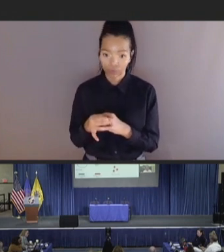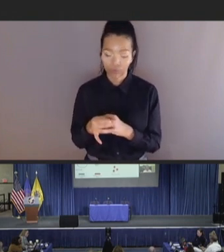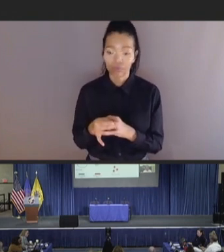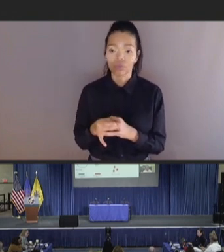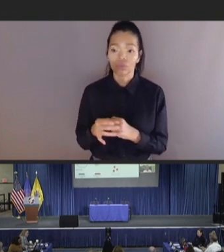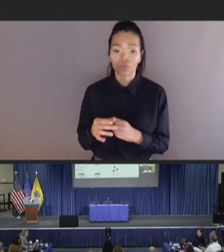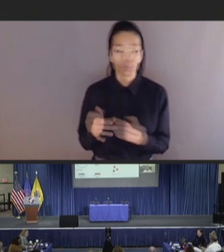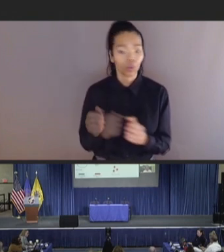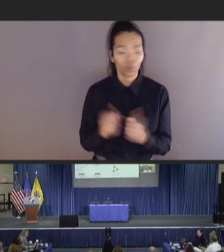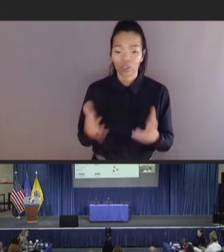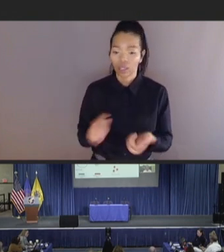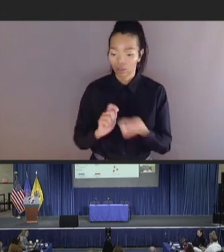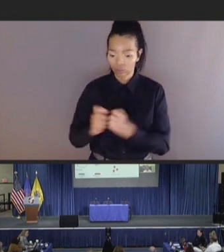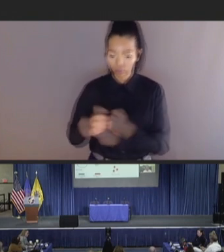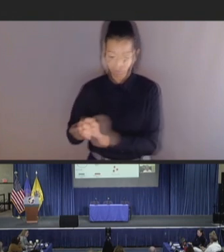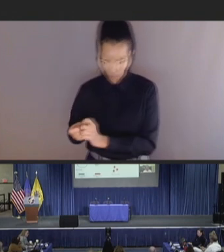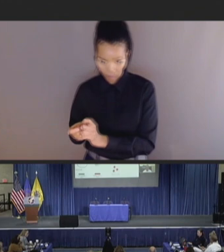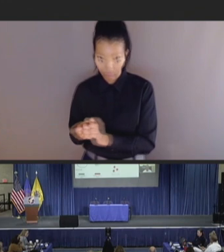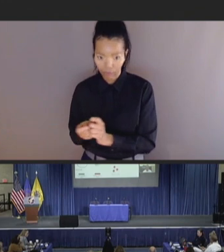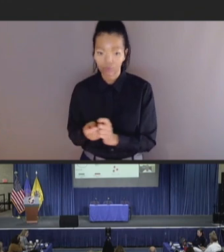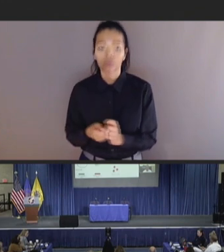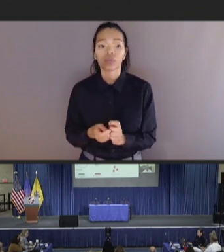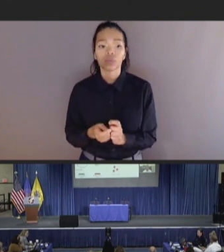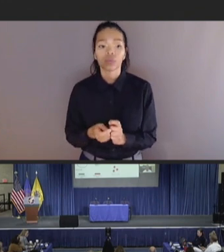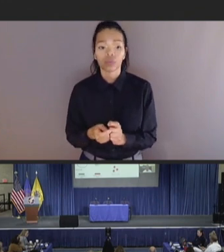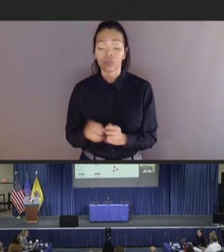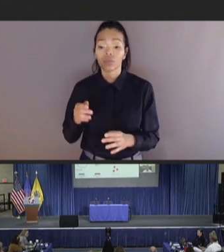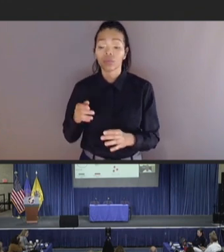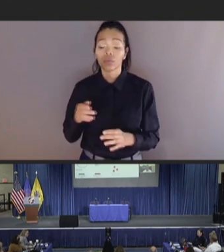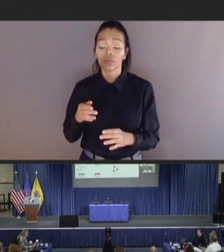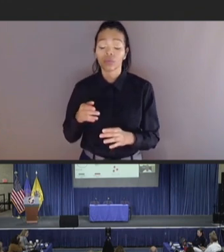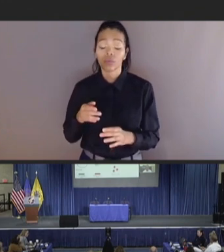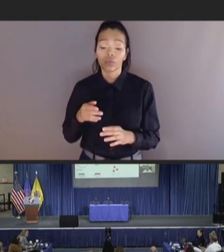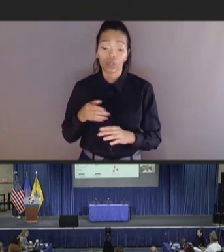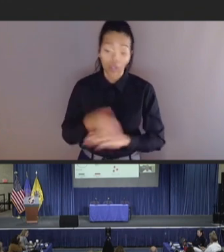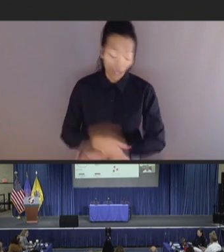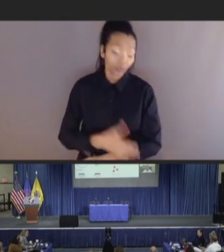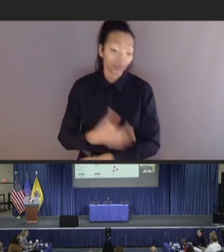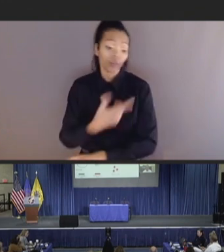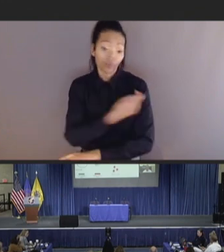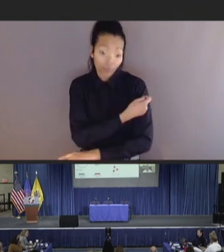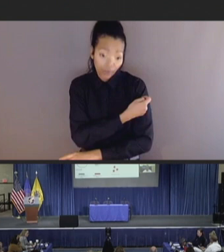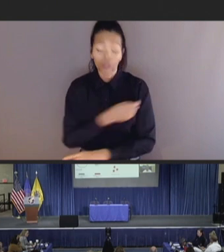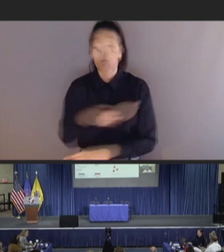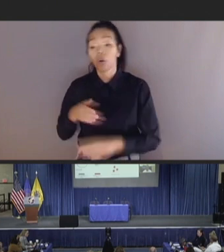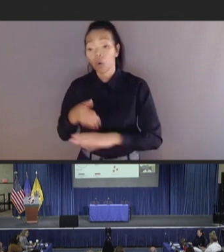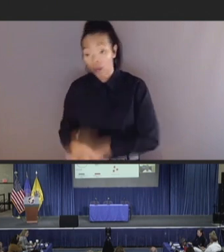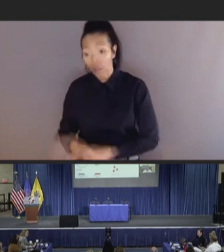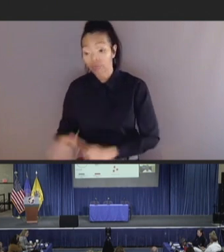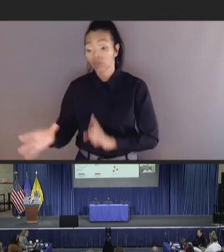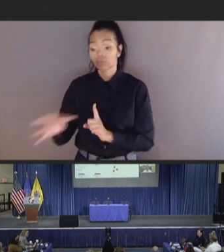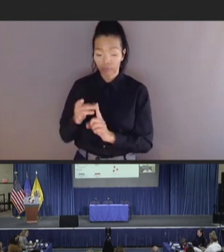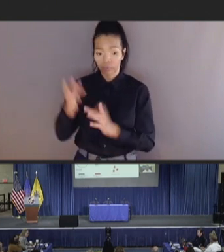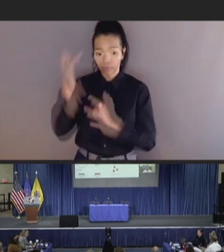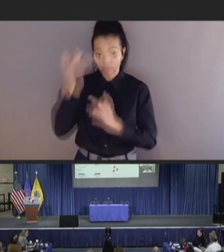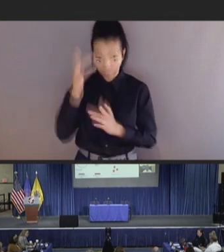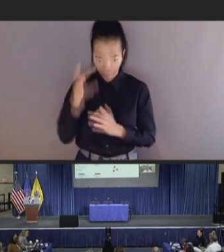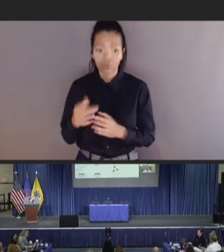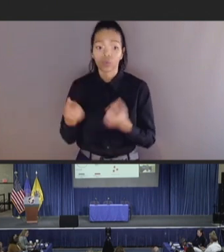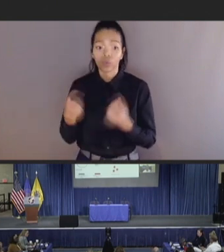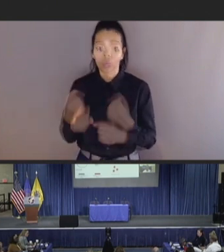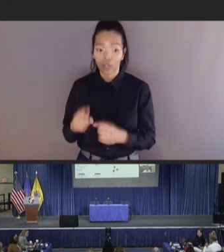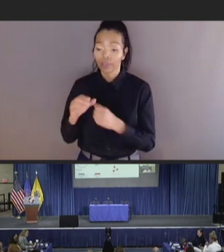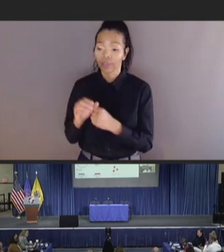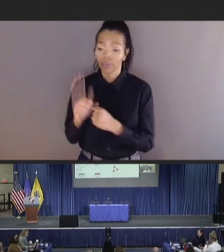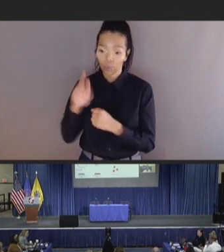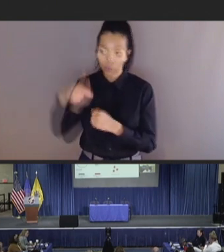any mutation. So upon vaccination or upon viral infection, those B-cells will go into a particular organ,